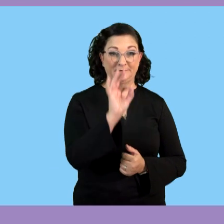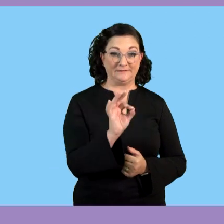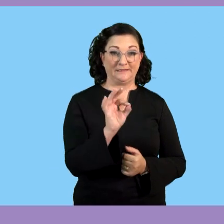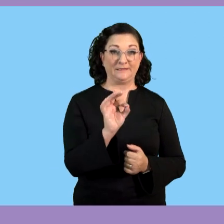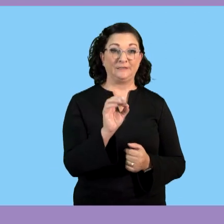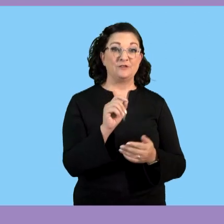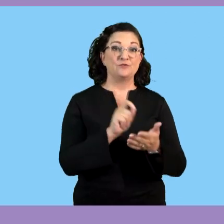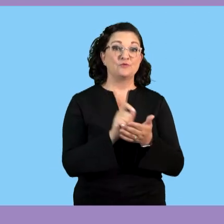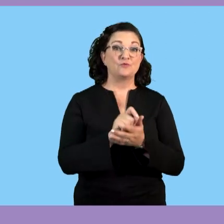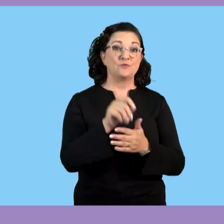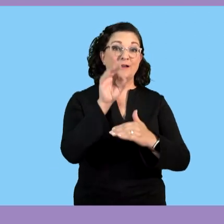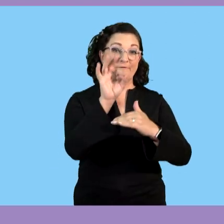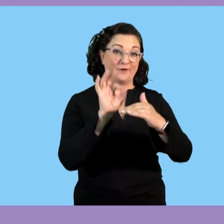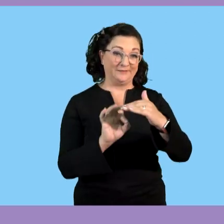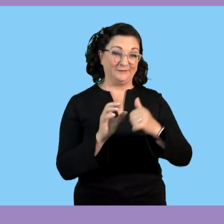fractions.